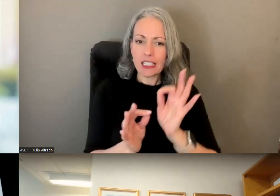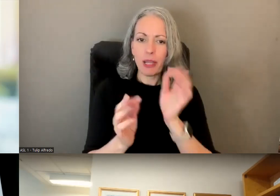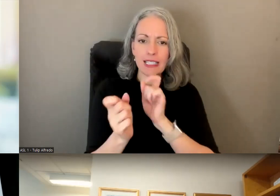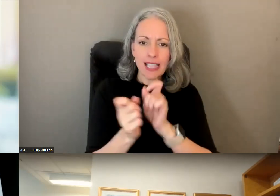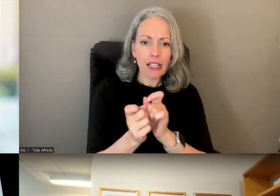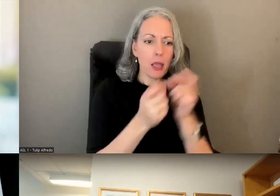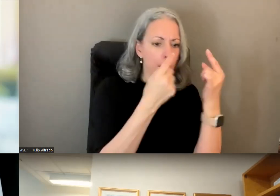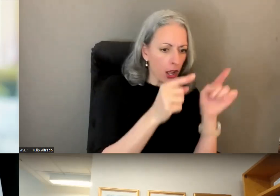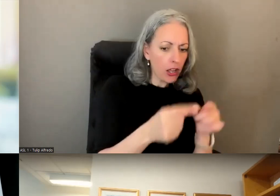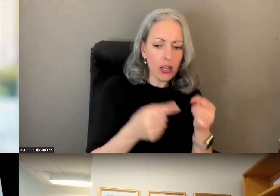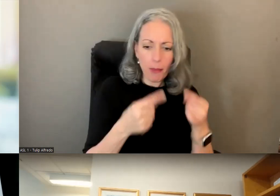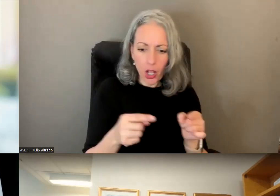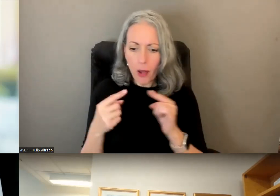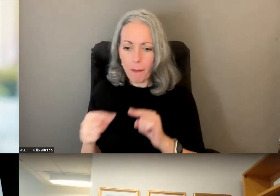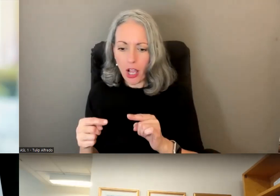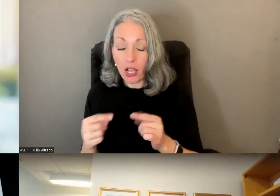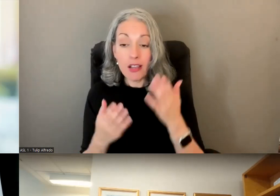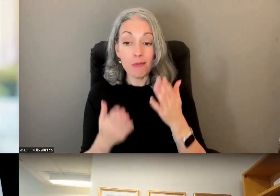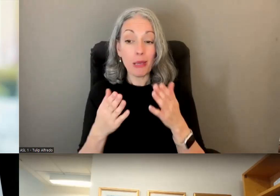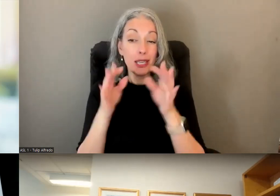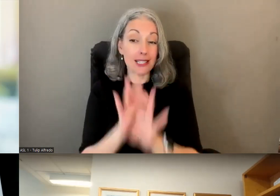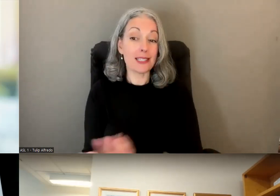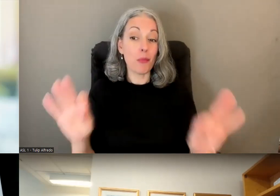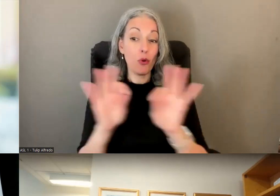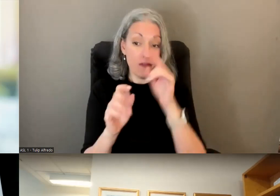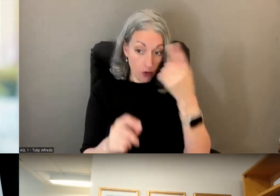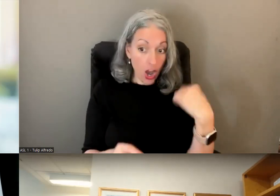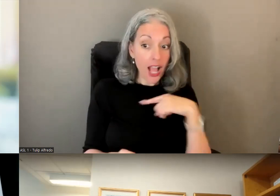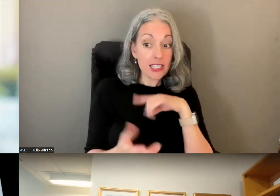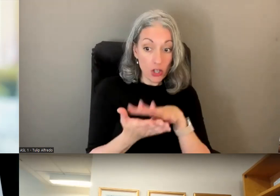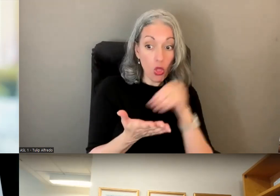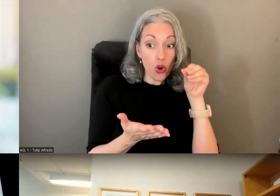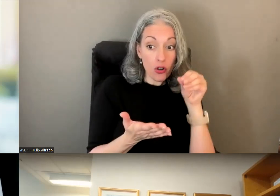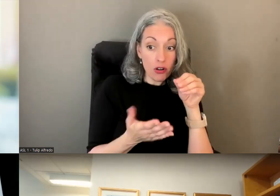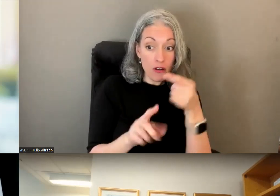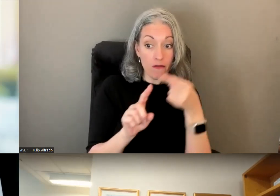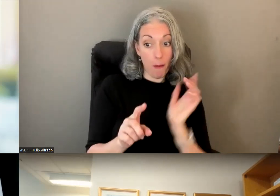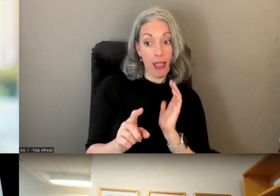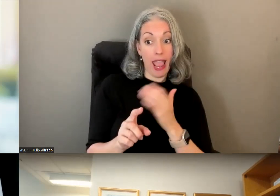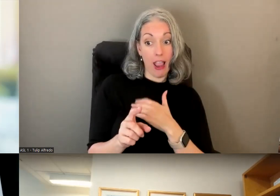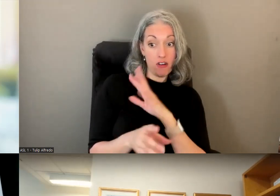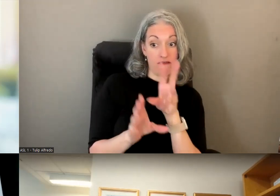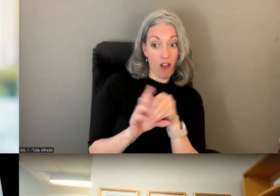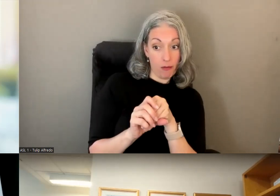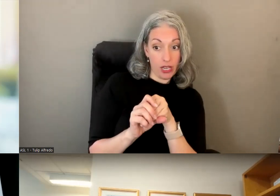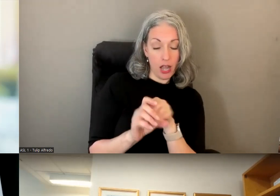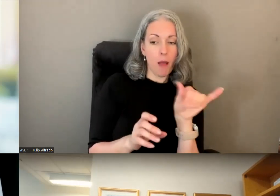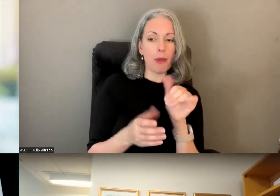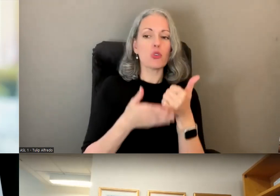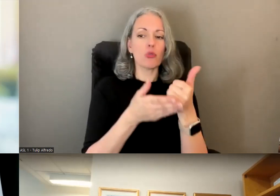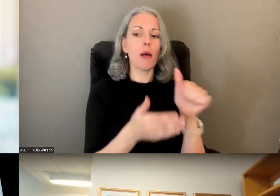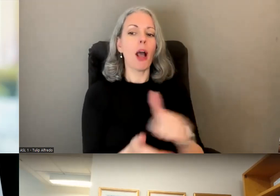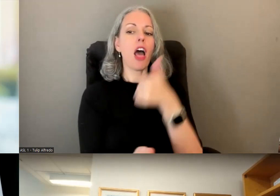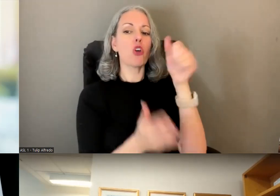accomplished could be very important, for not just for us to learn from our own engagement, but also to help other